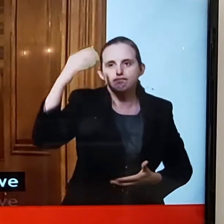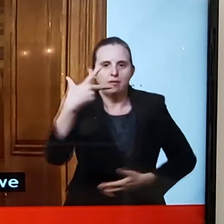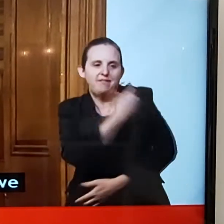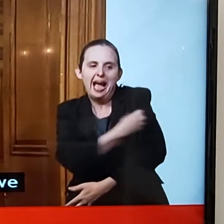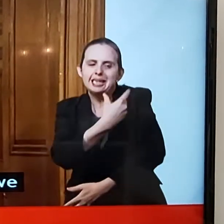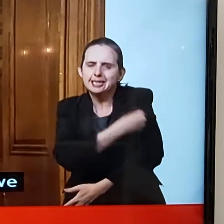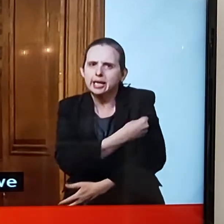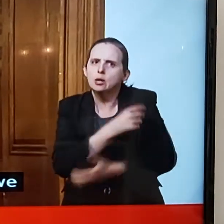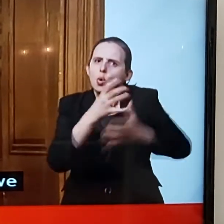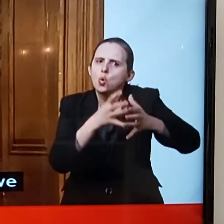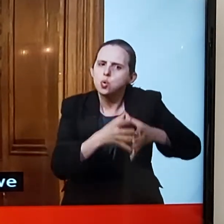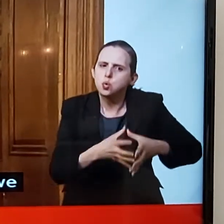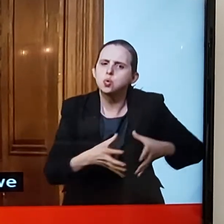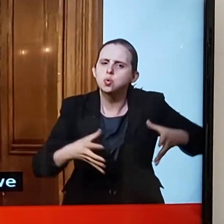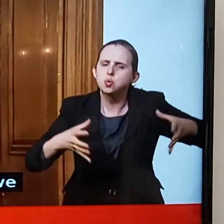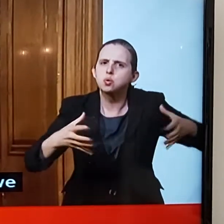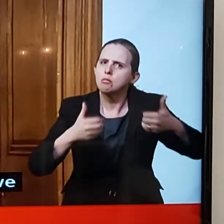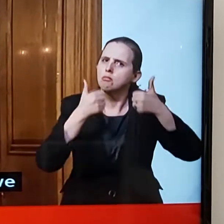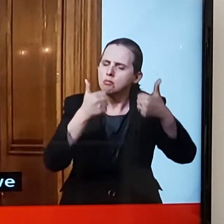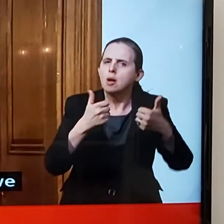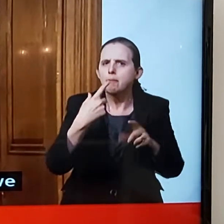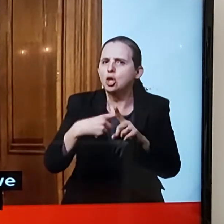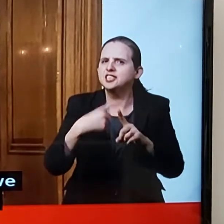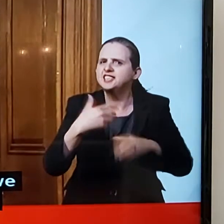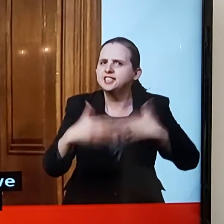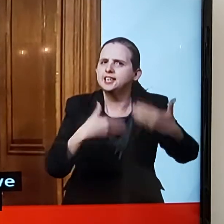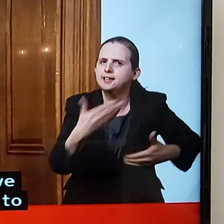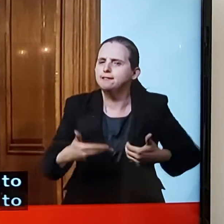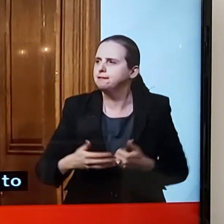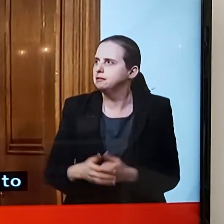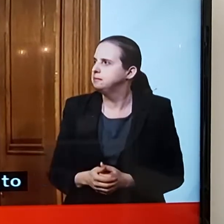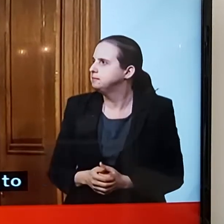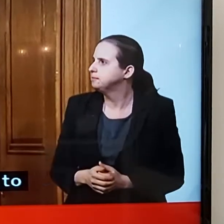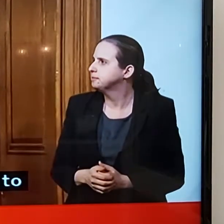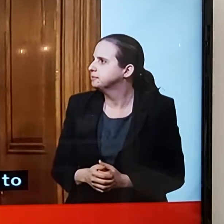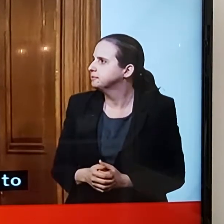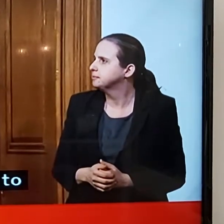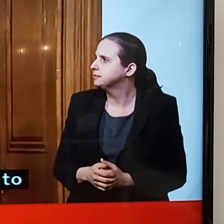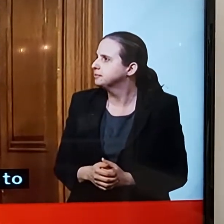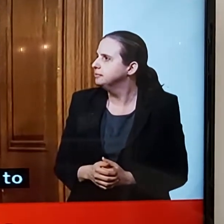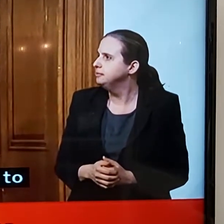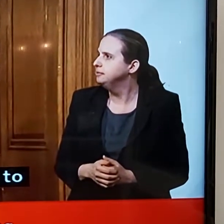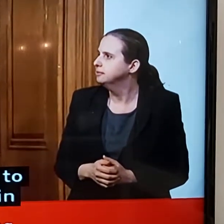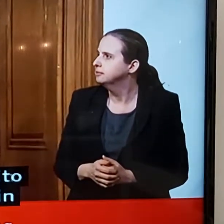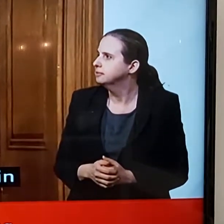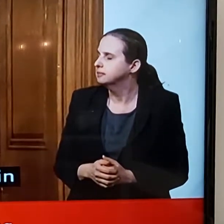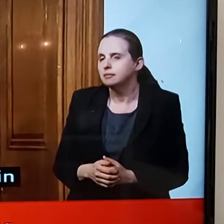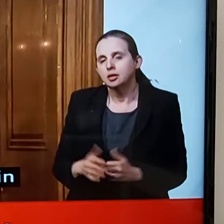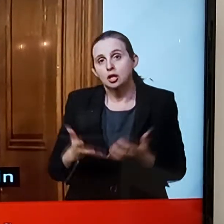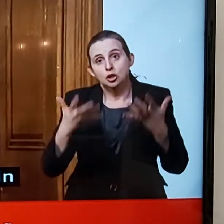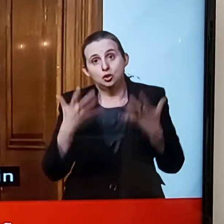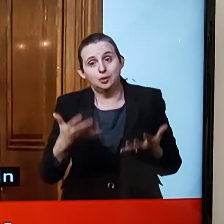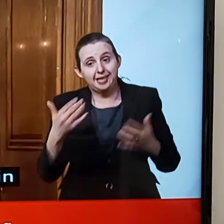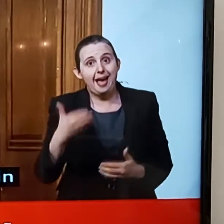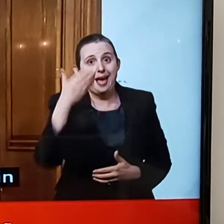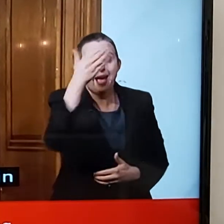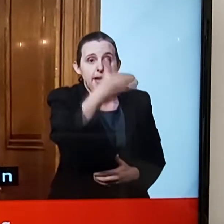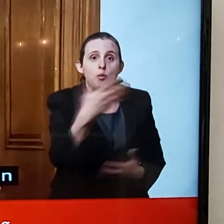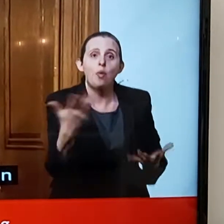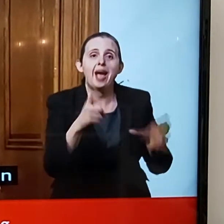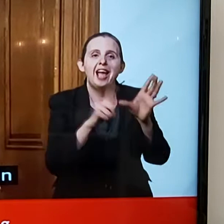to a group of doctors and their team in Yateley in Hampshire today, where they've